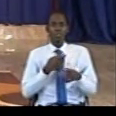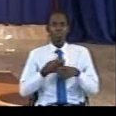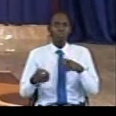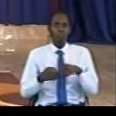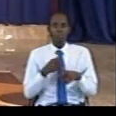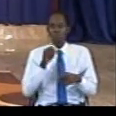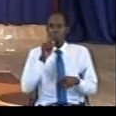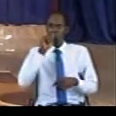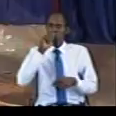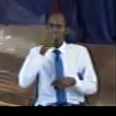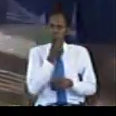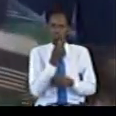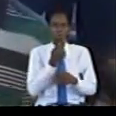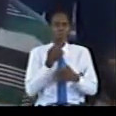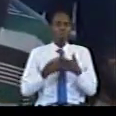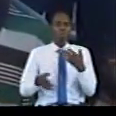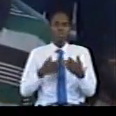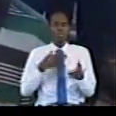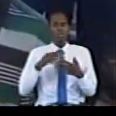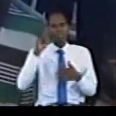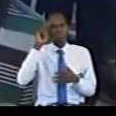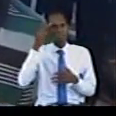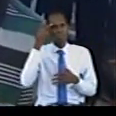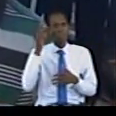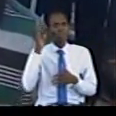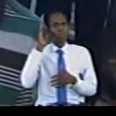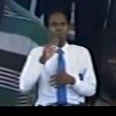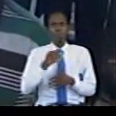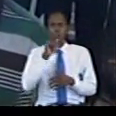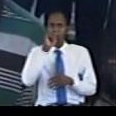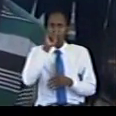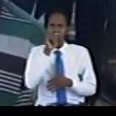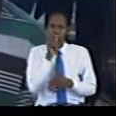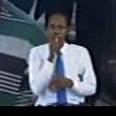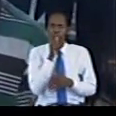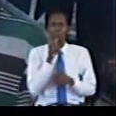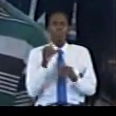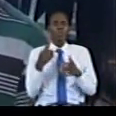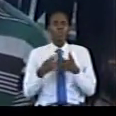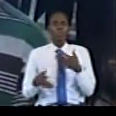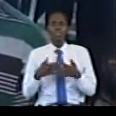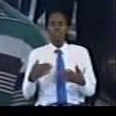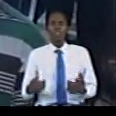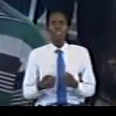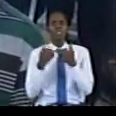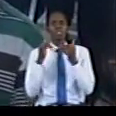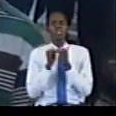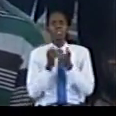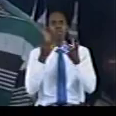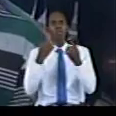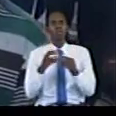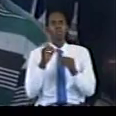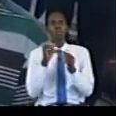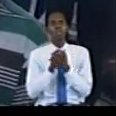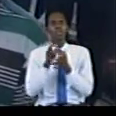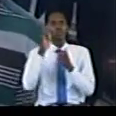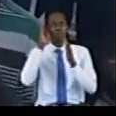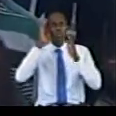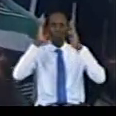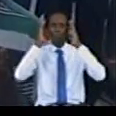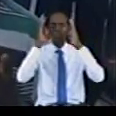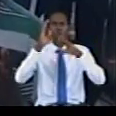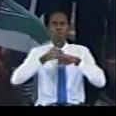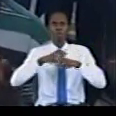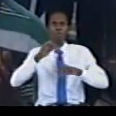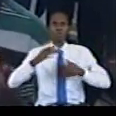whatever misunderstanding, you will endure whatever challenge it is, so that you focus on the joy that is set